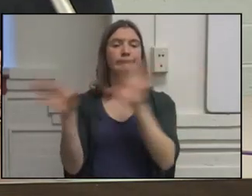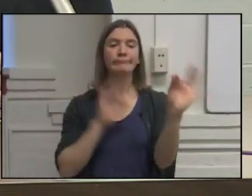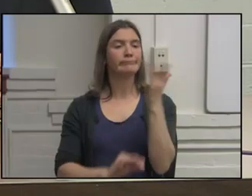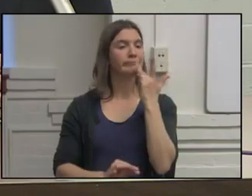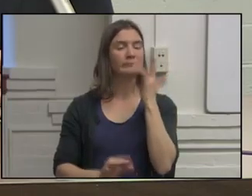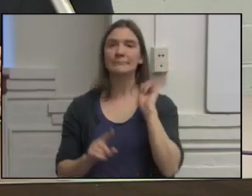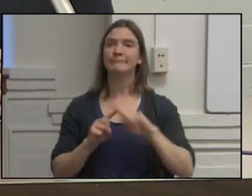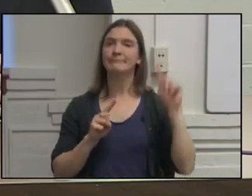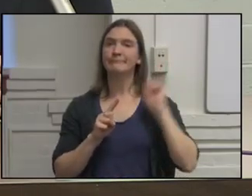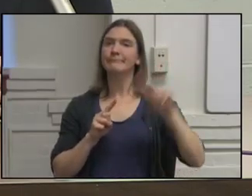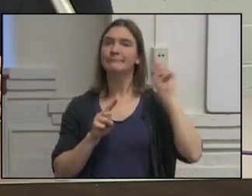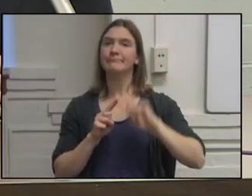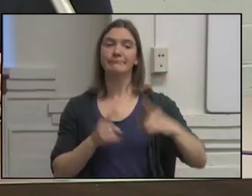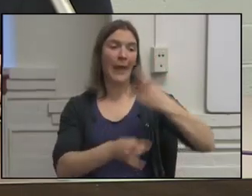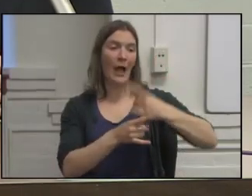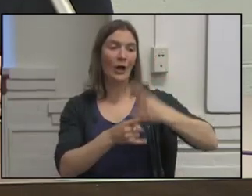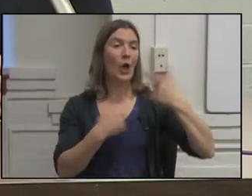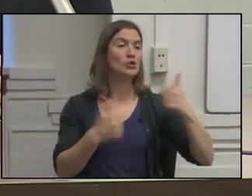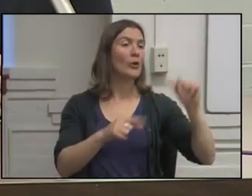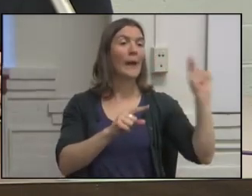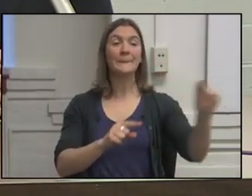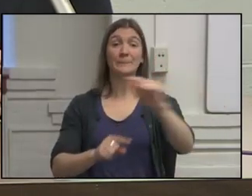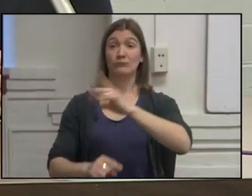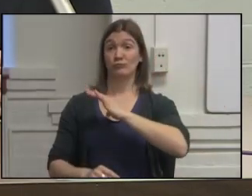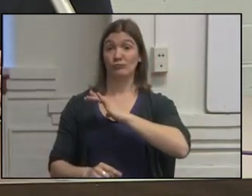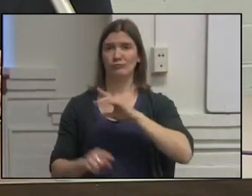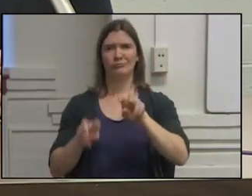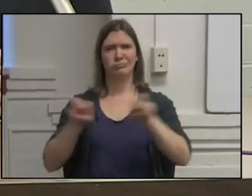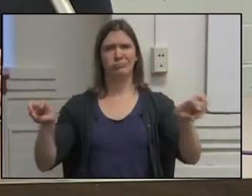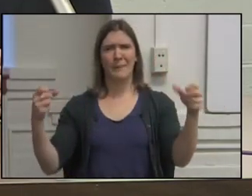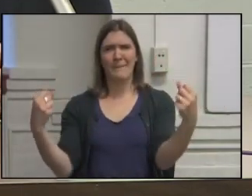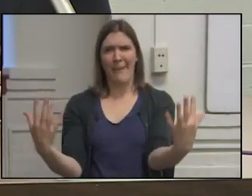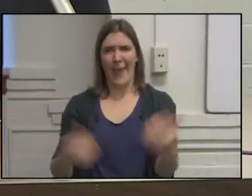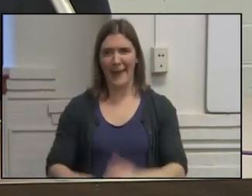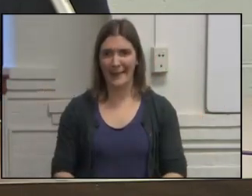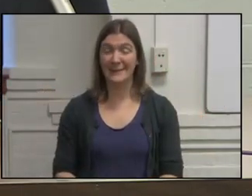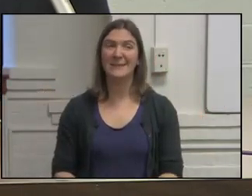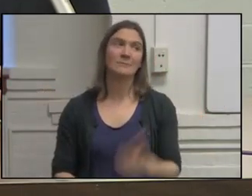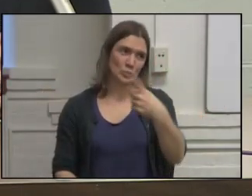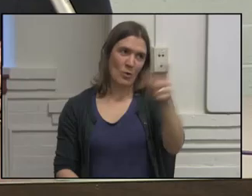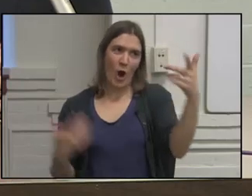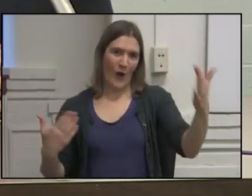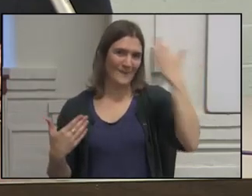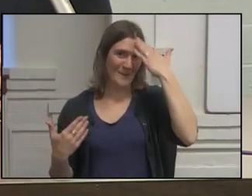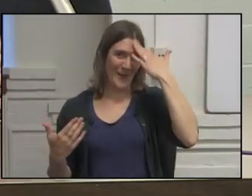of alcohol vendors. And as people know,